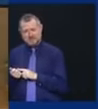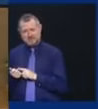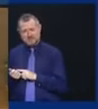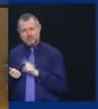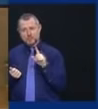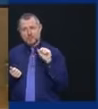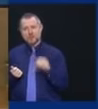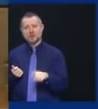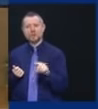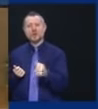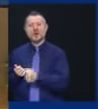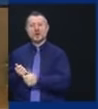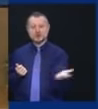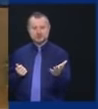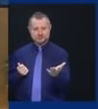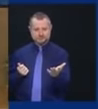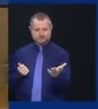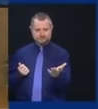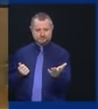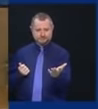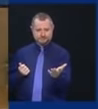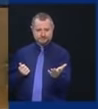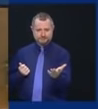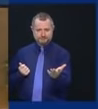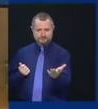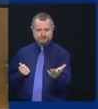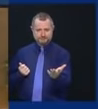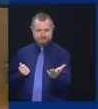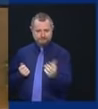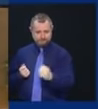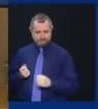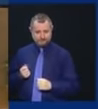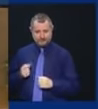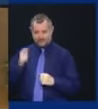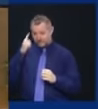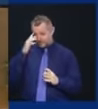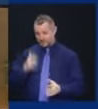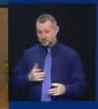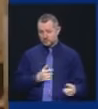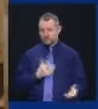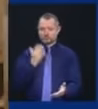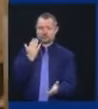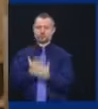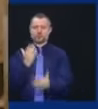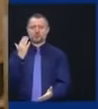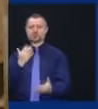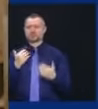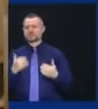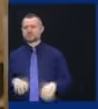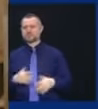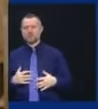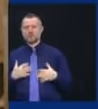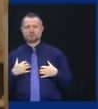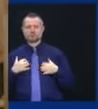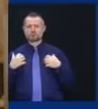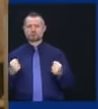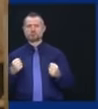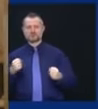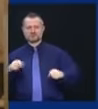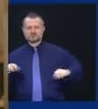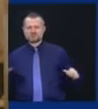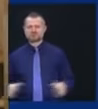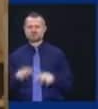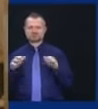out of my way. And Governor, you have demonstrated that kind of courageous faith, and it has